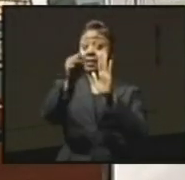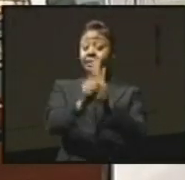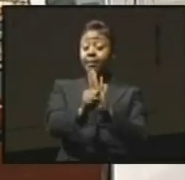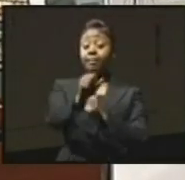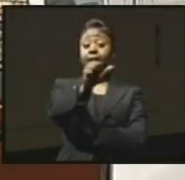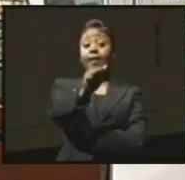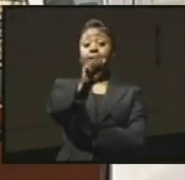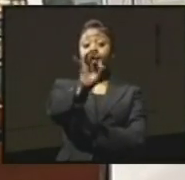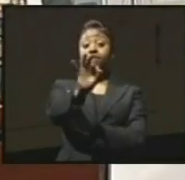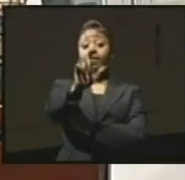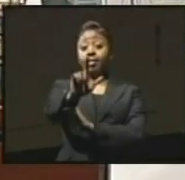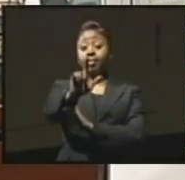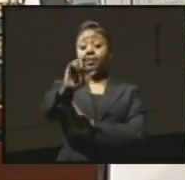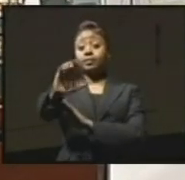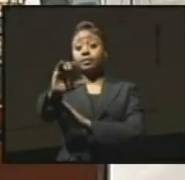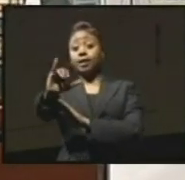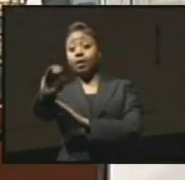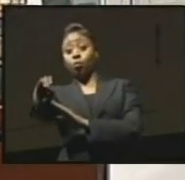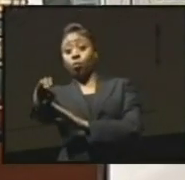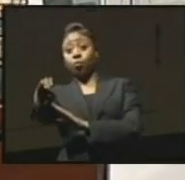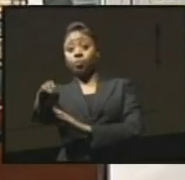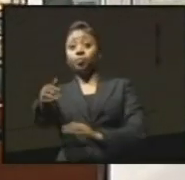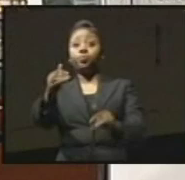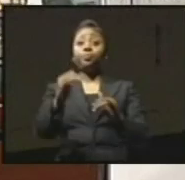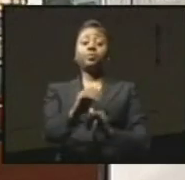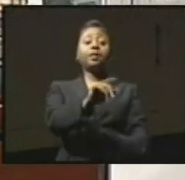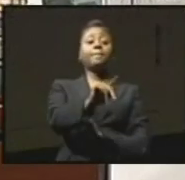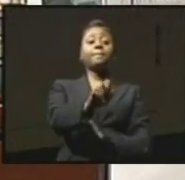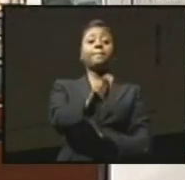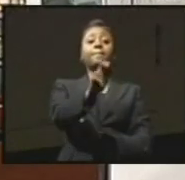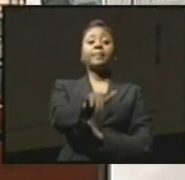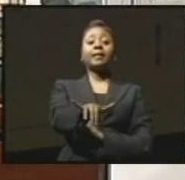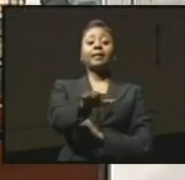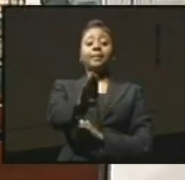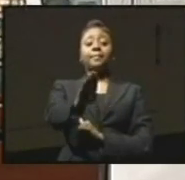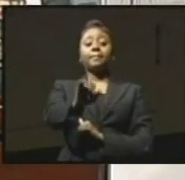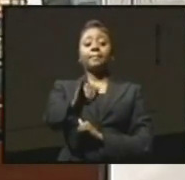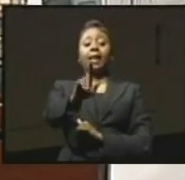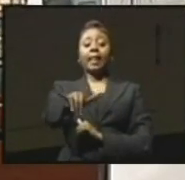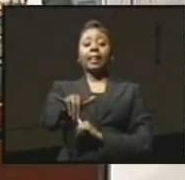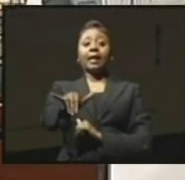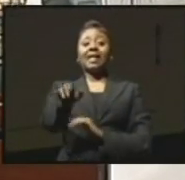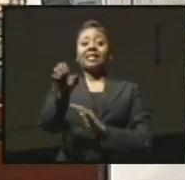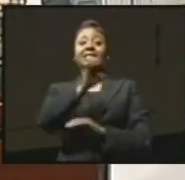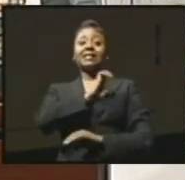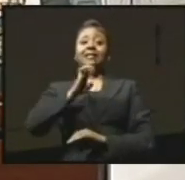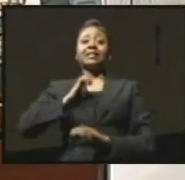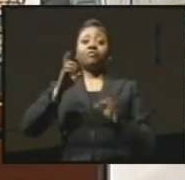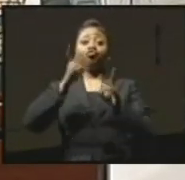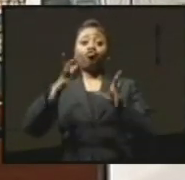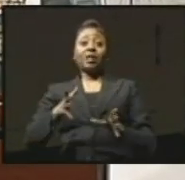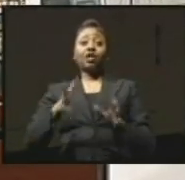AFL-CIO. Ms. Penny Baylor, Executive Director, City Year.